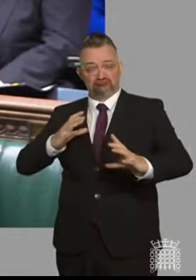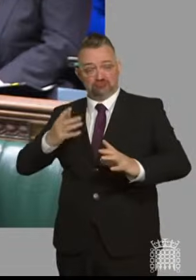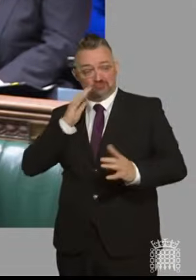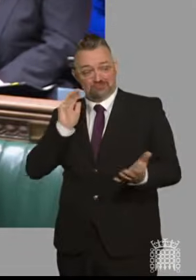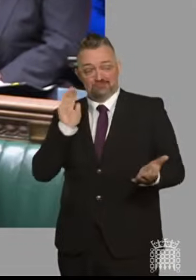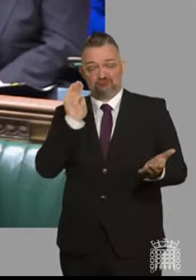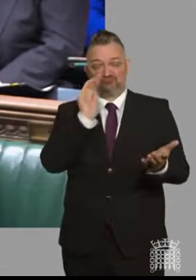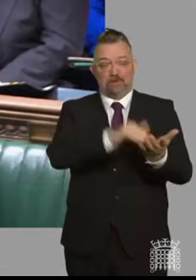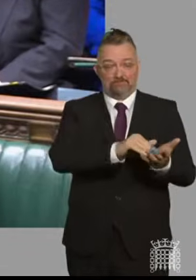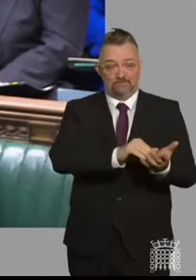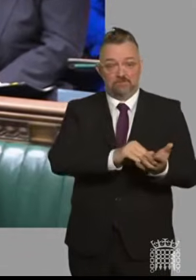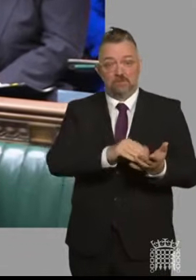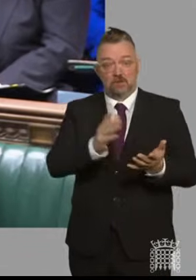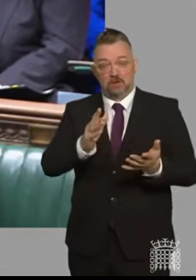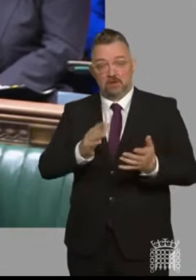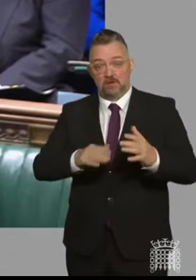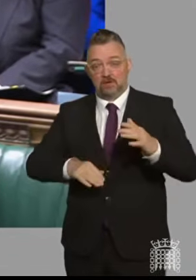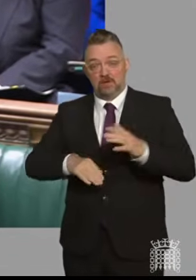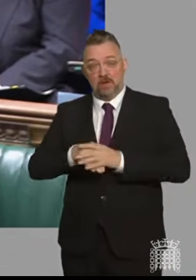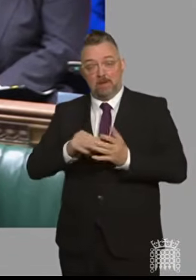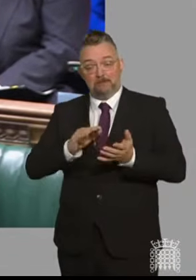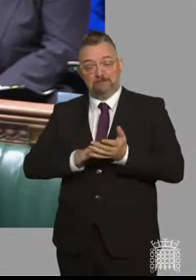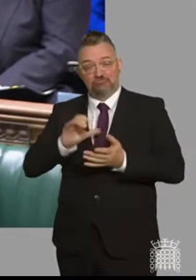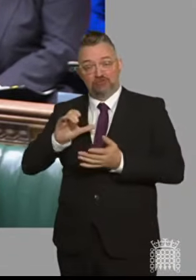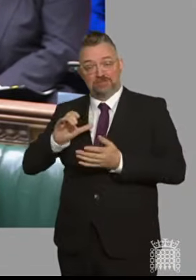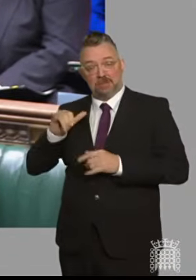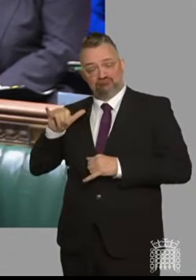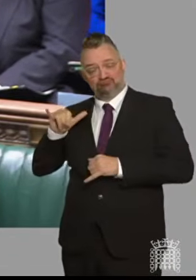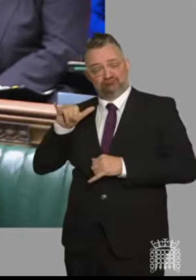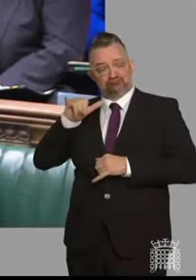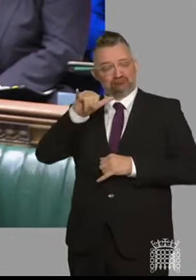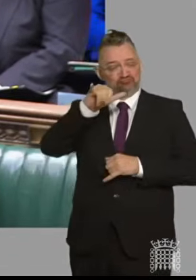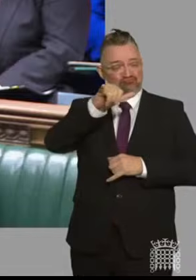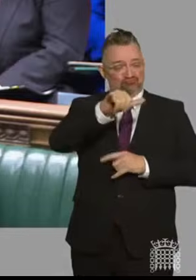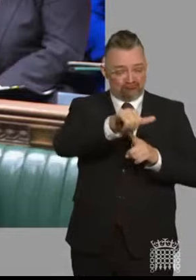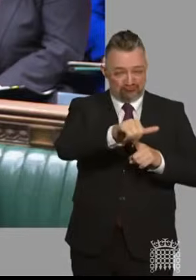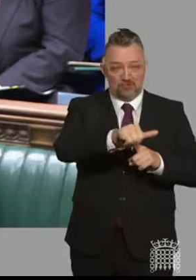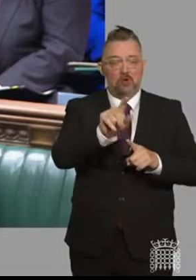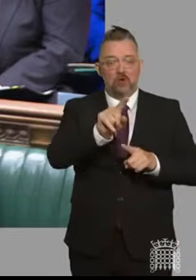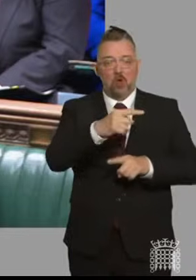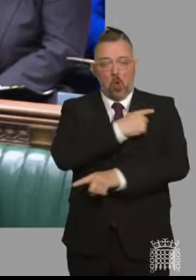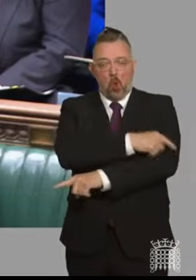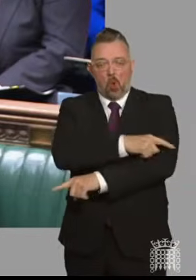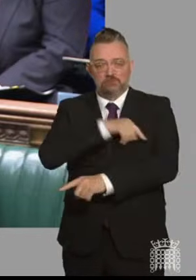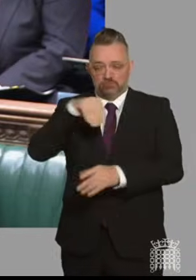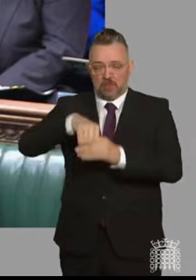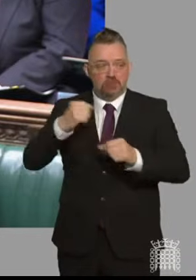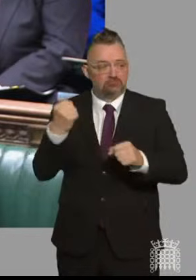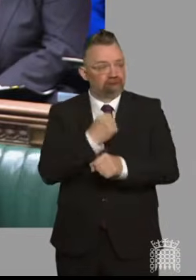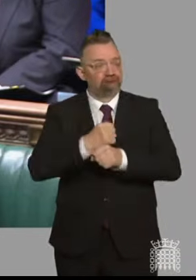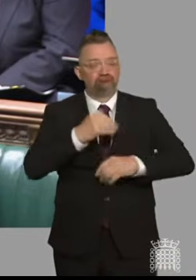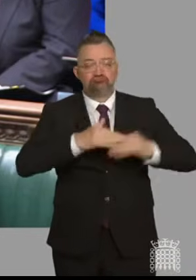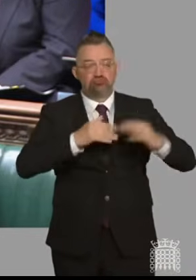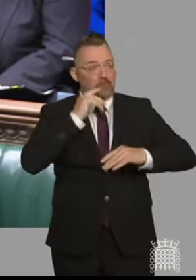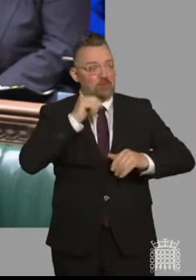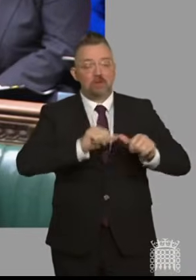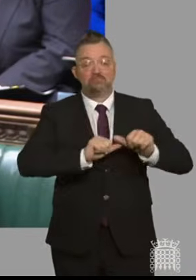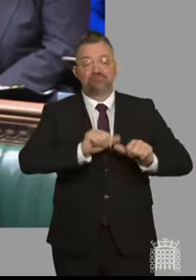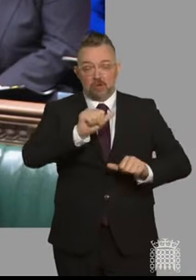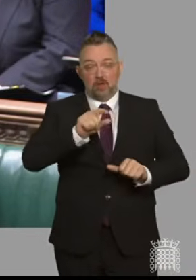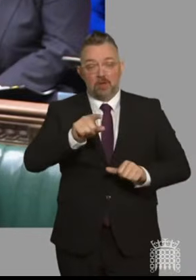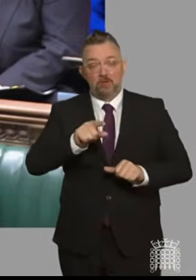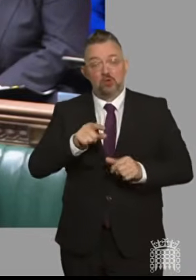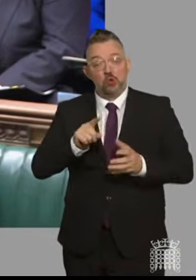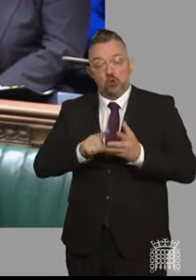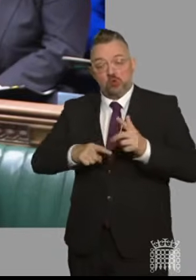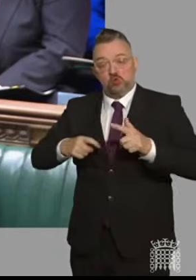to the Middle East last week will also arrive in Gaza in the coming days, staffed by UK and local medics to provide life-saving care. We are